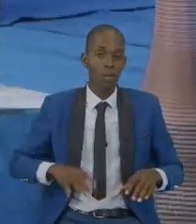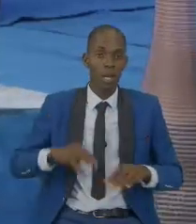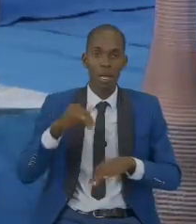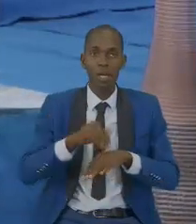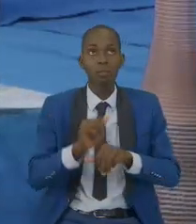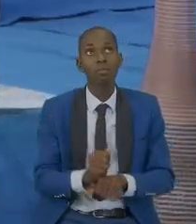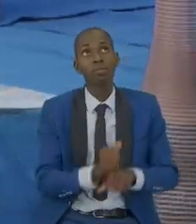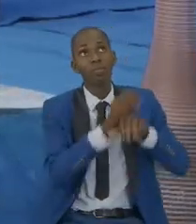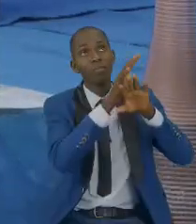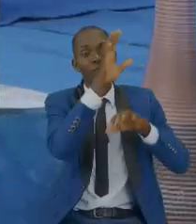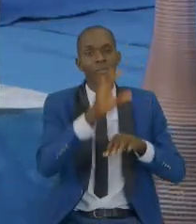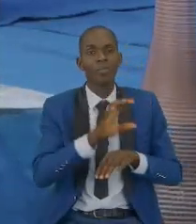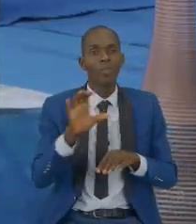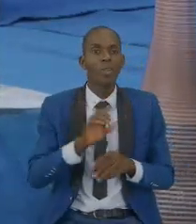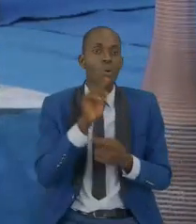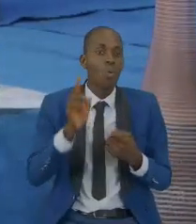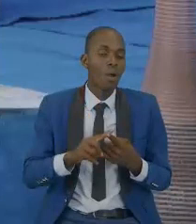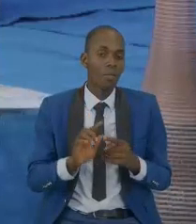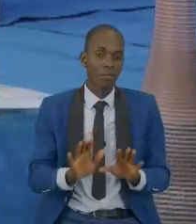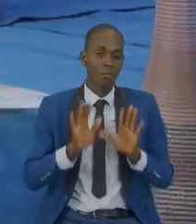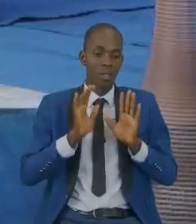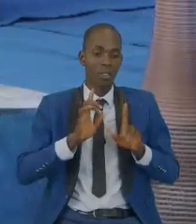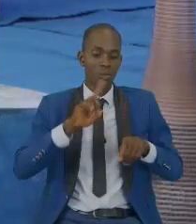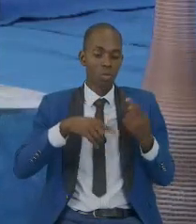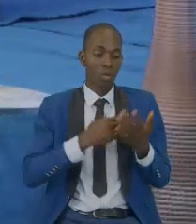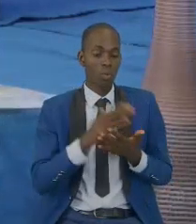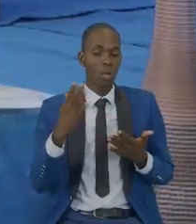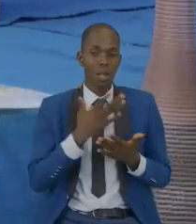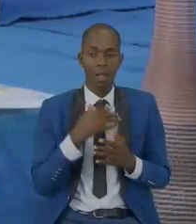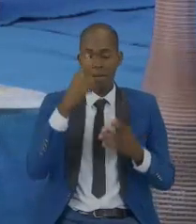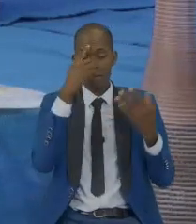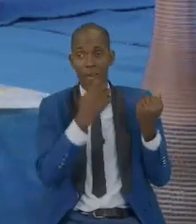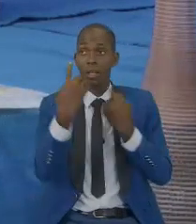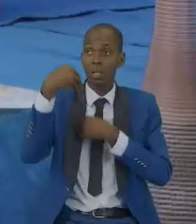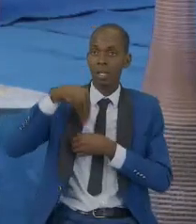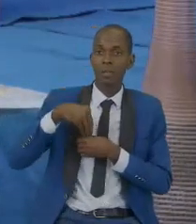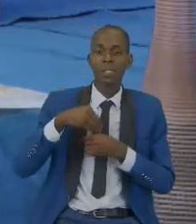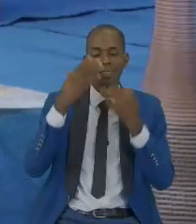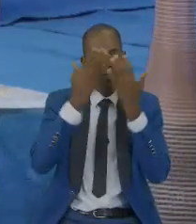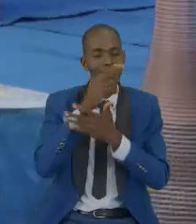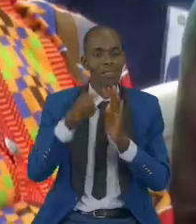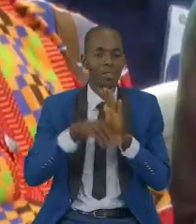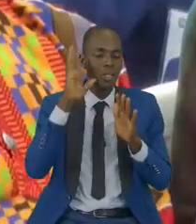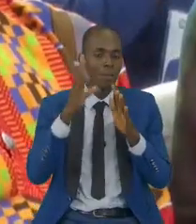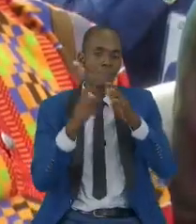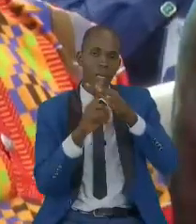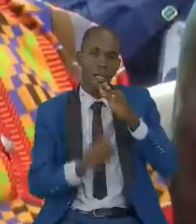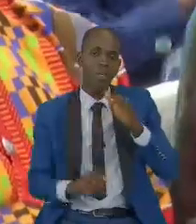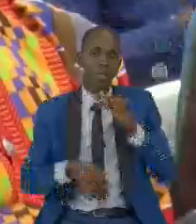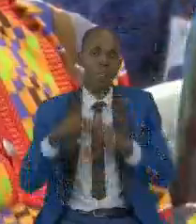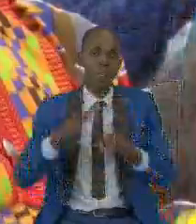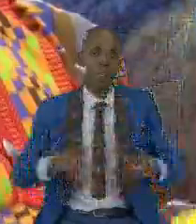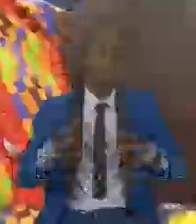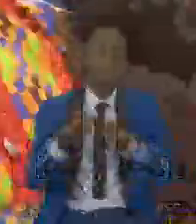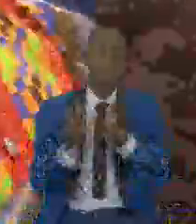fear gives way and faith comes in, darkness will vanish away in your life.